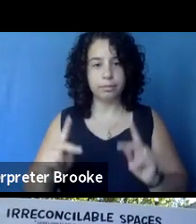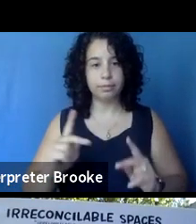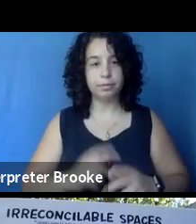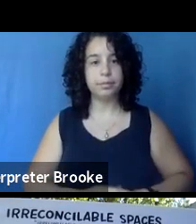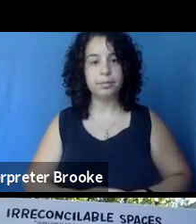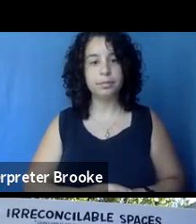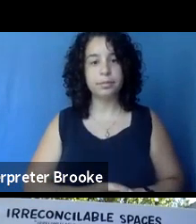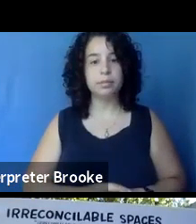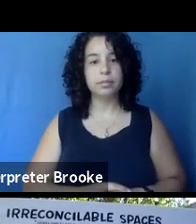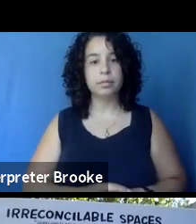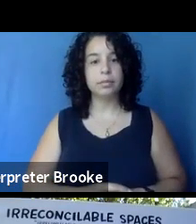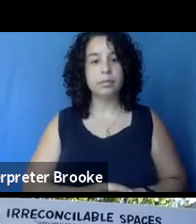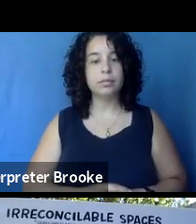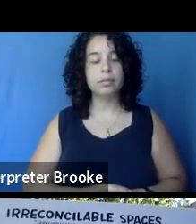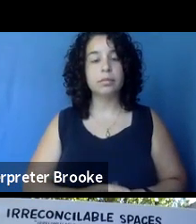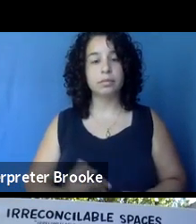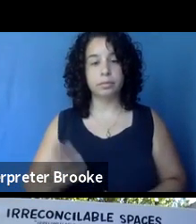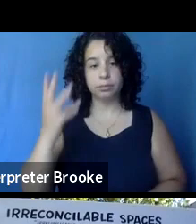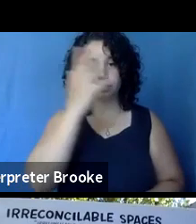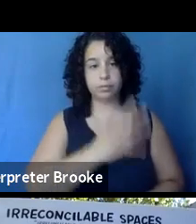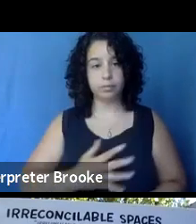Physical description.